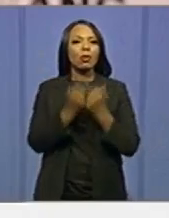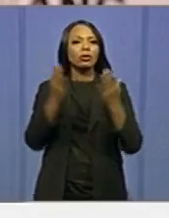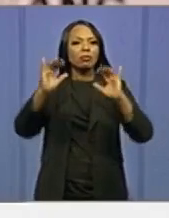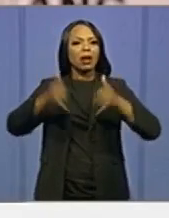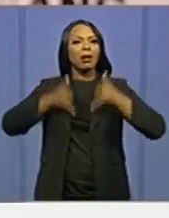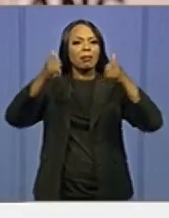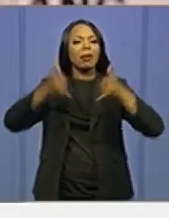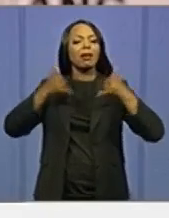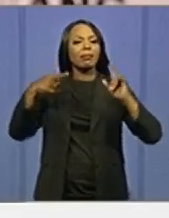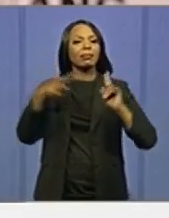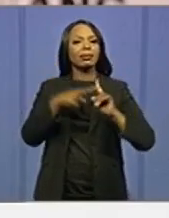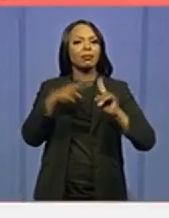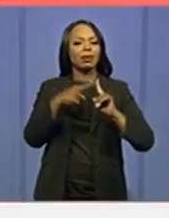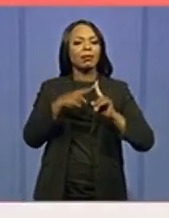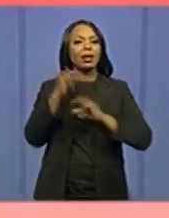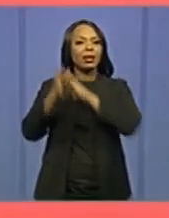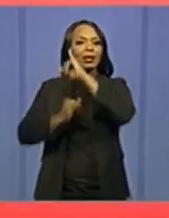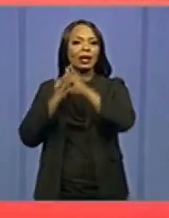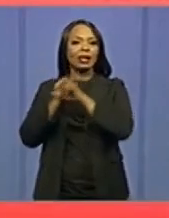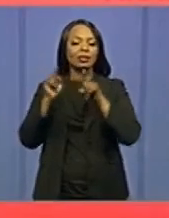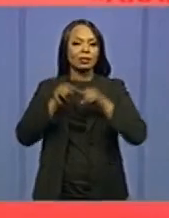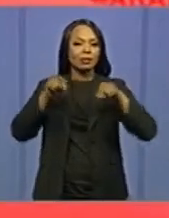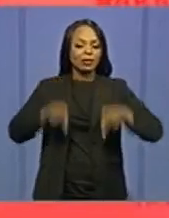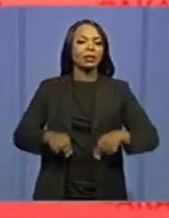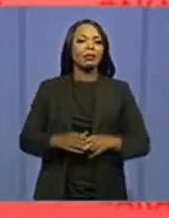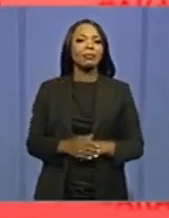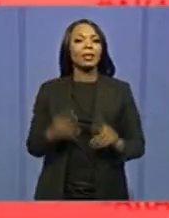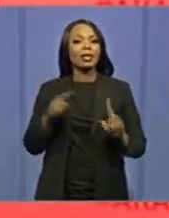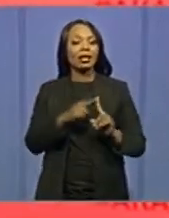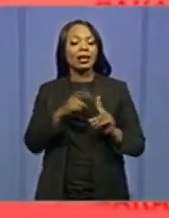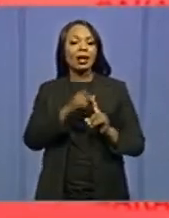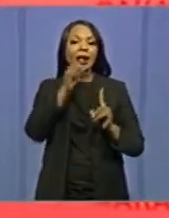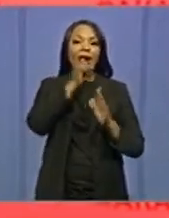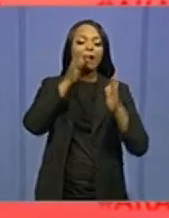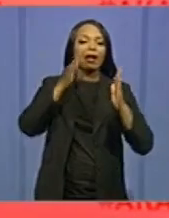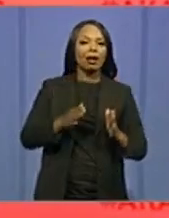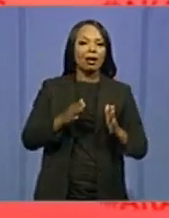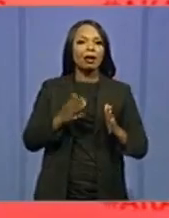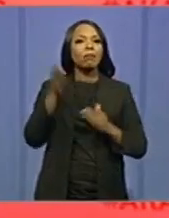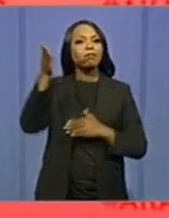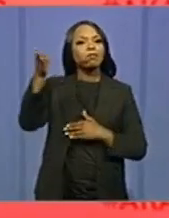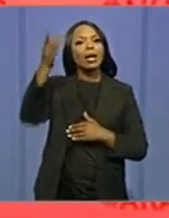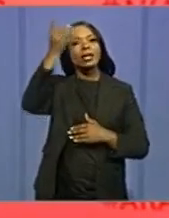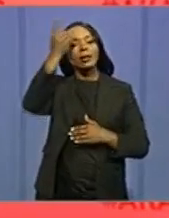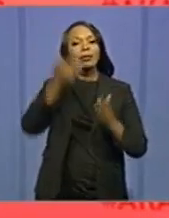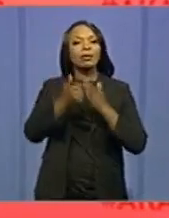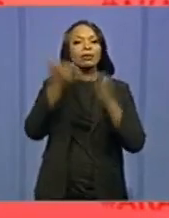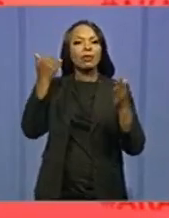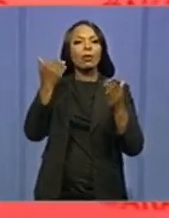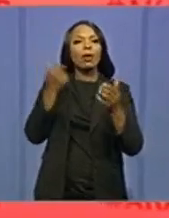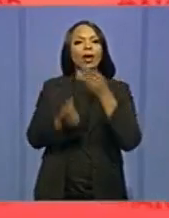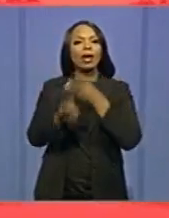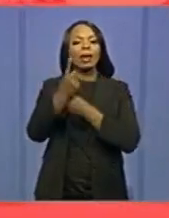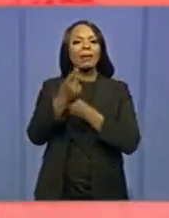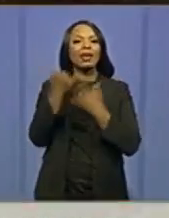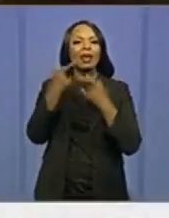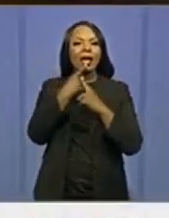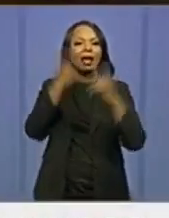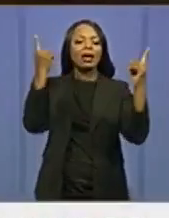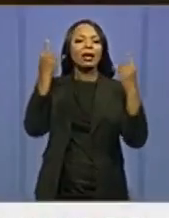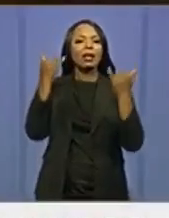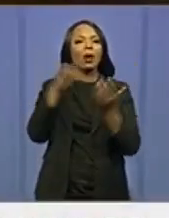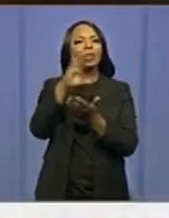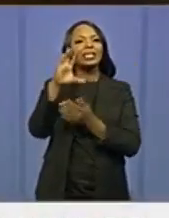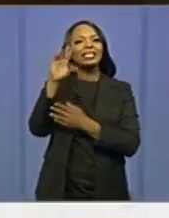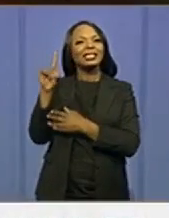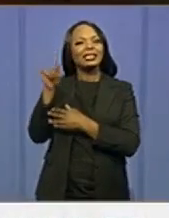in the country and abroad. Go begwa seopedi seno se ne se le kwa Durban pele ga go gololwa ga albumo e letetsweng